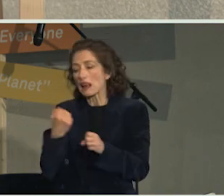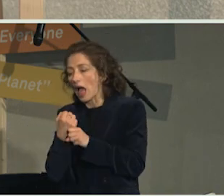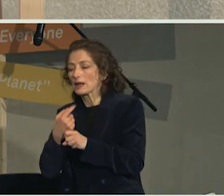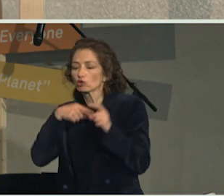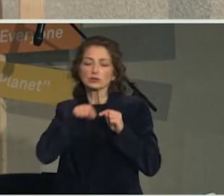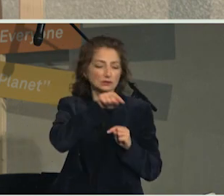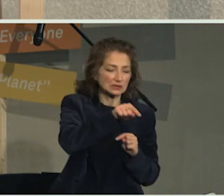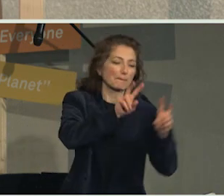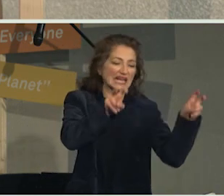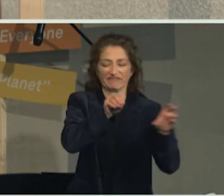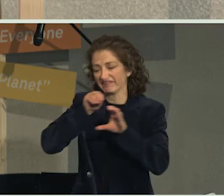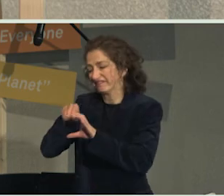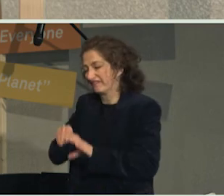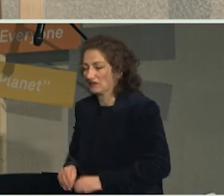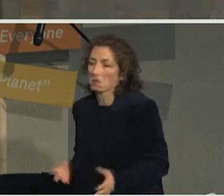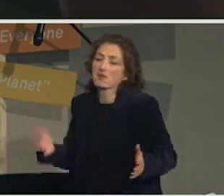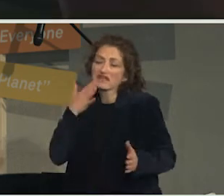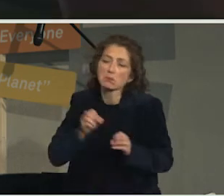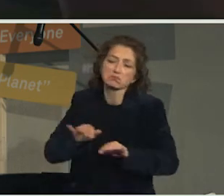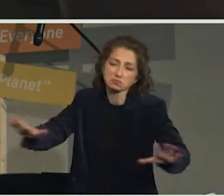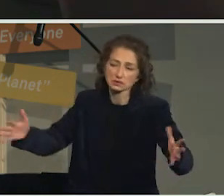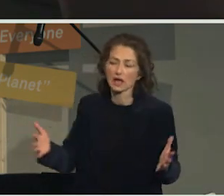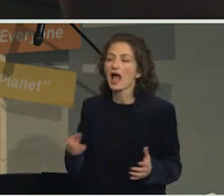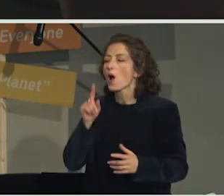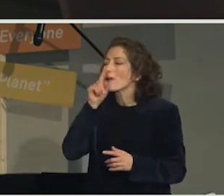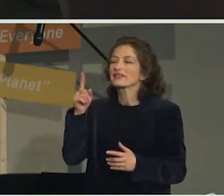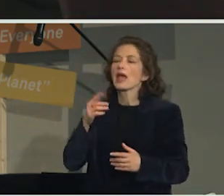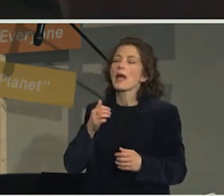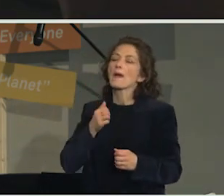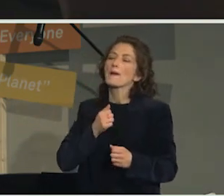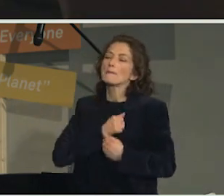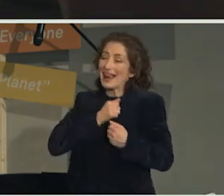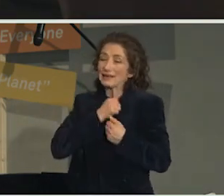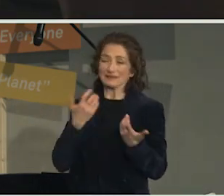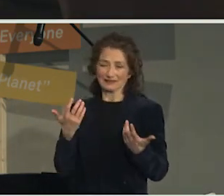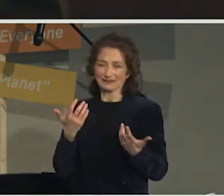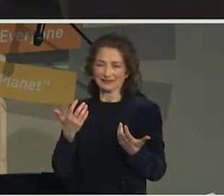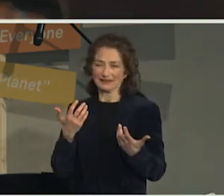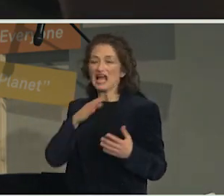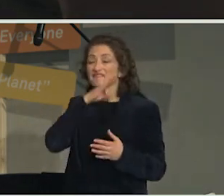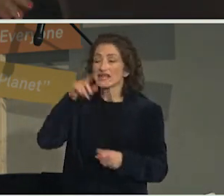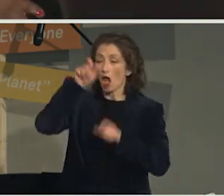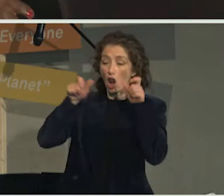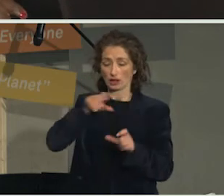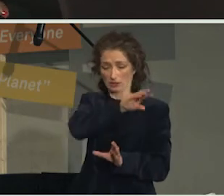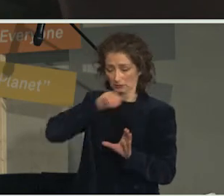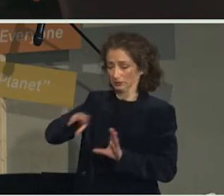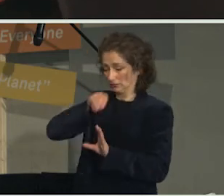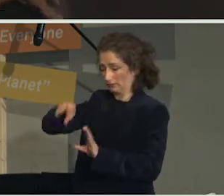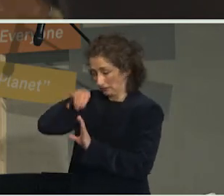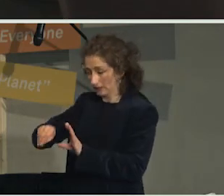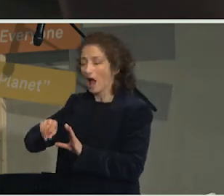and inhabited it. When it becomes popular, it gets gentrified. When people move in, we get pushed out.